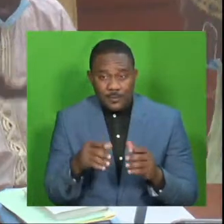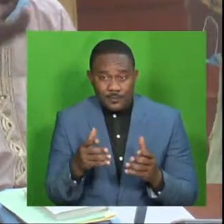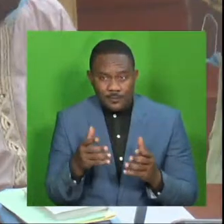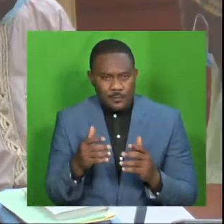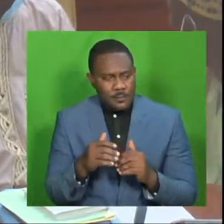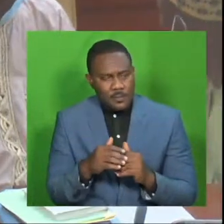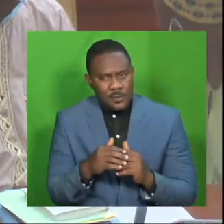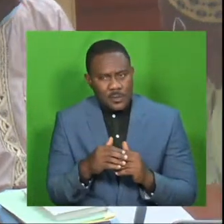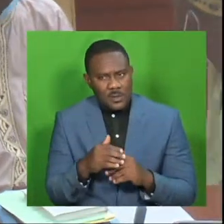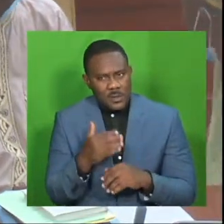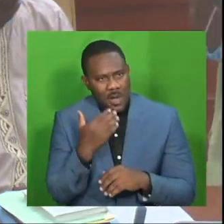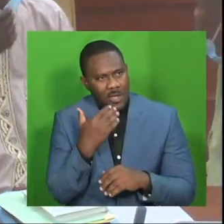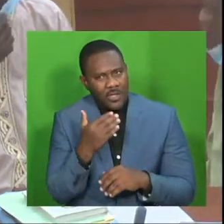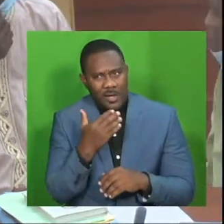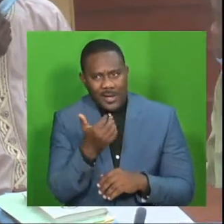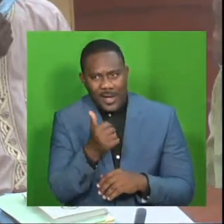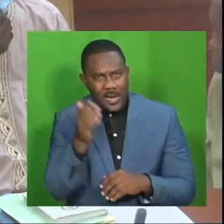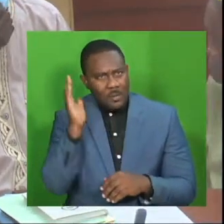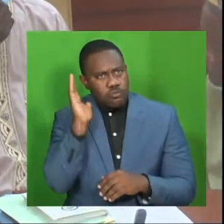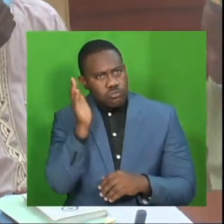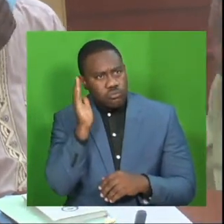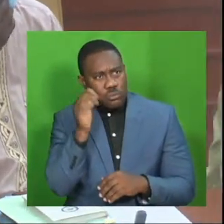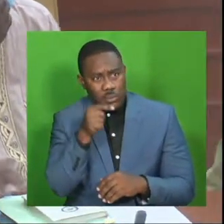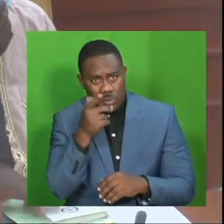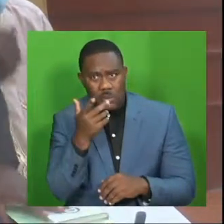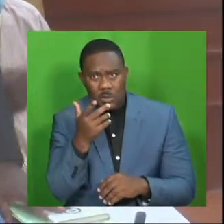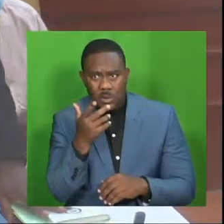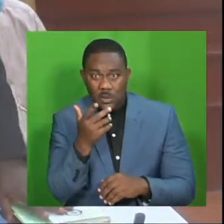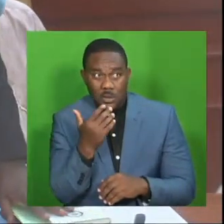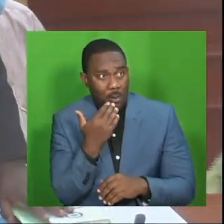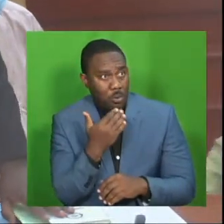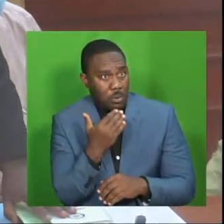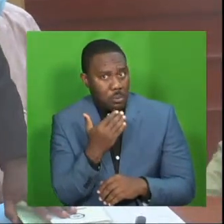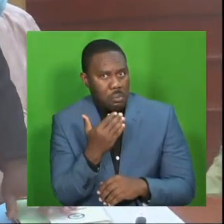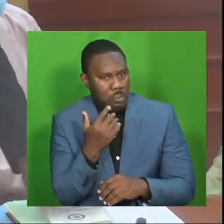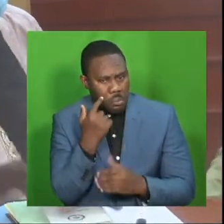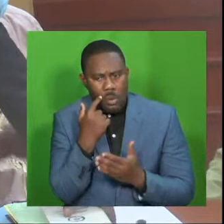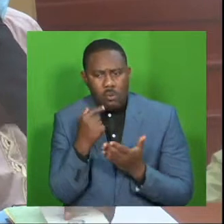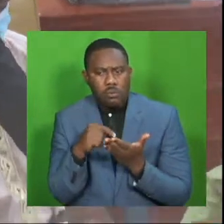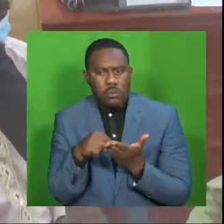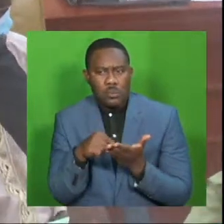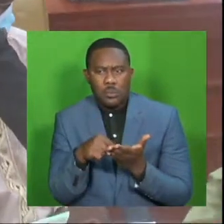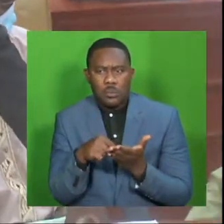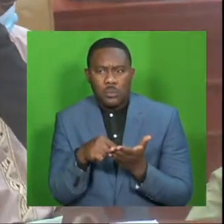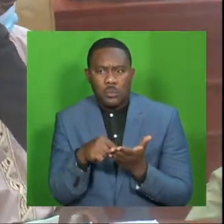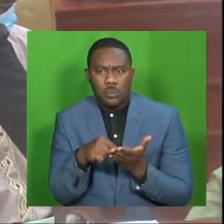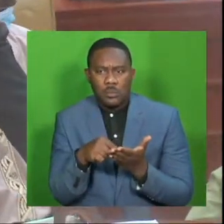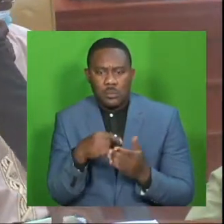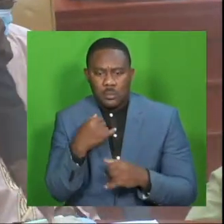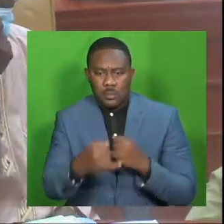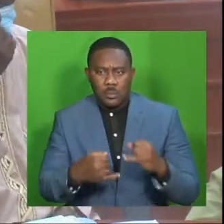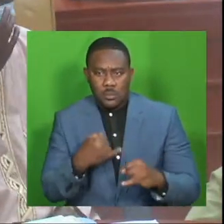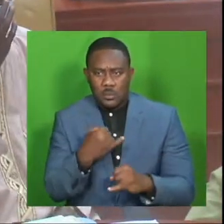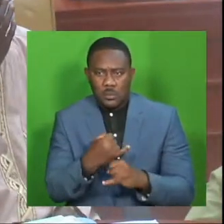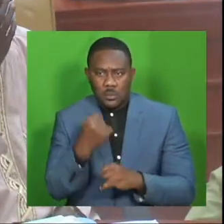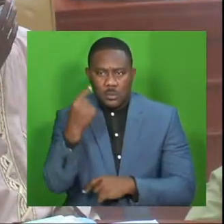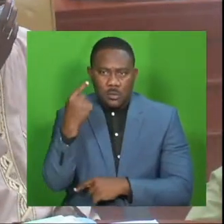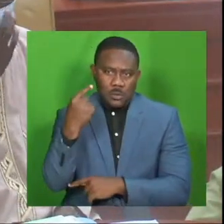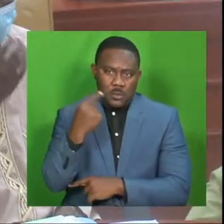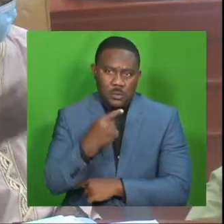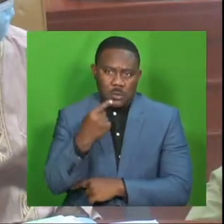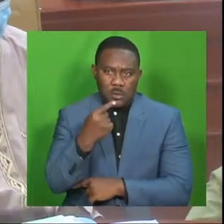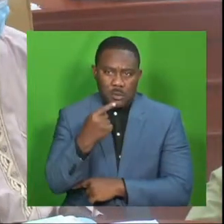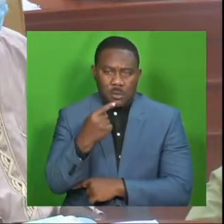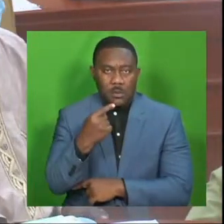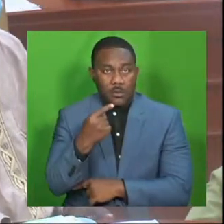thank the makers of the statement in recognition of the International Day of